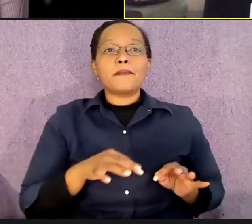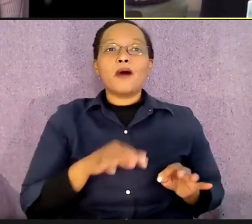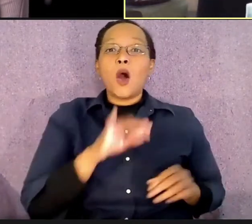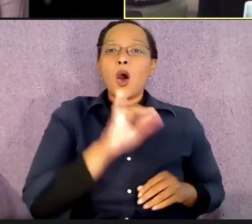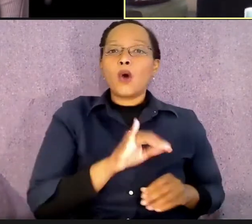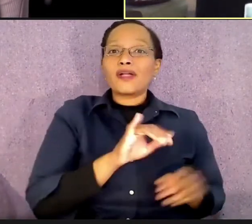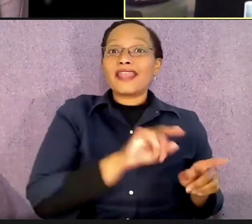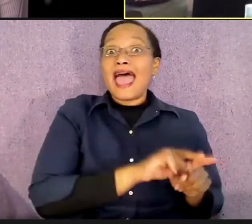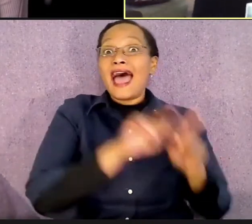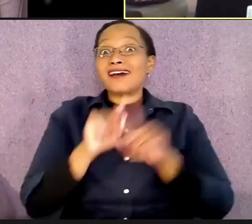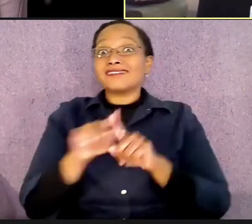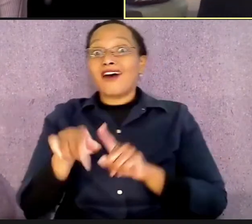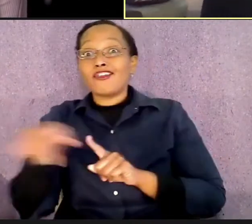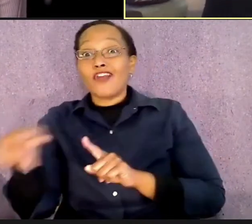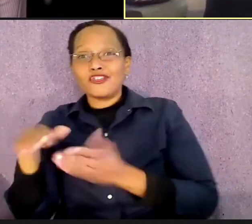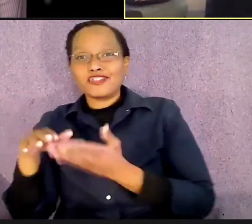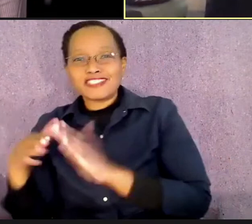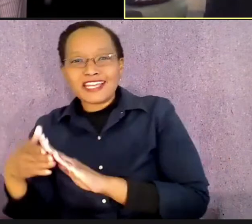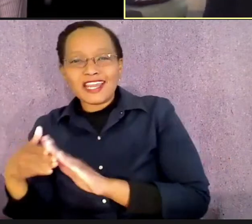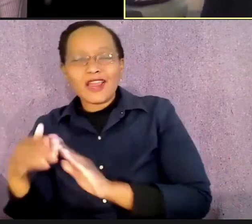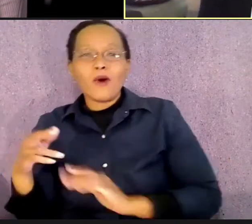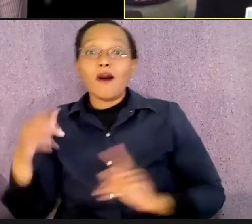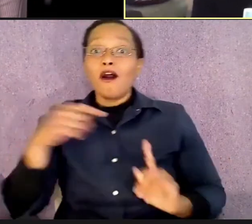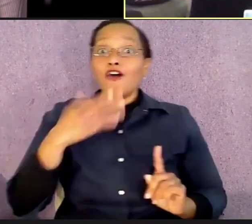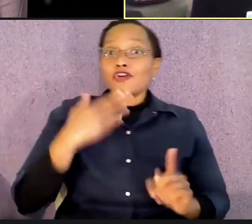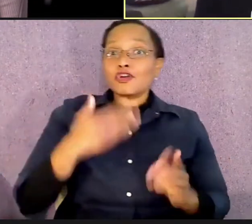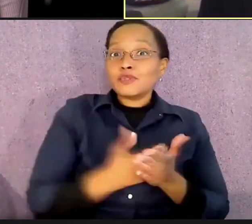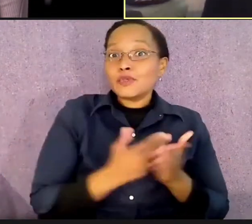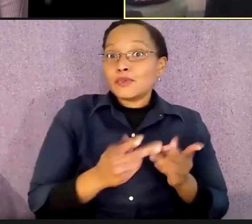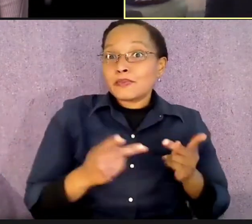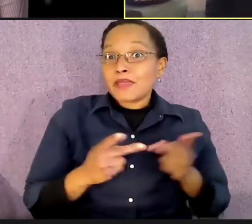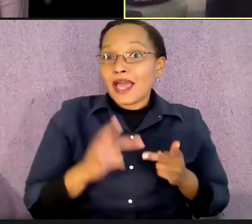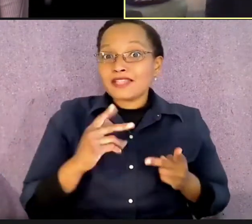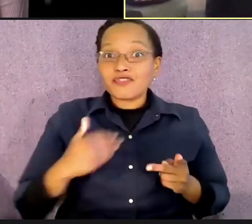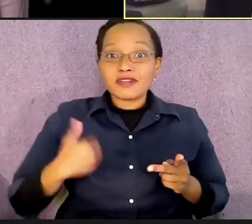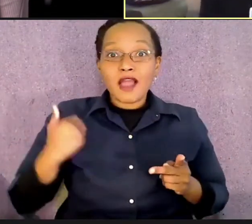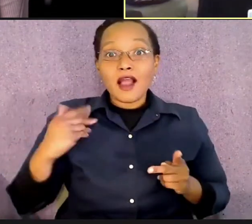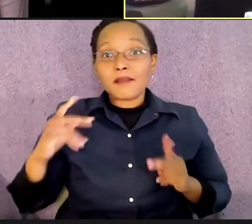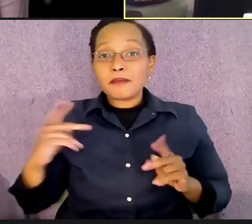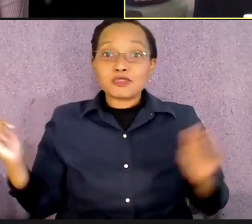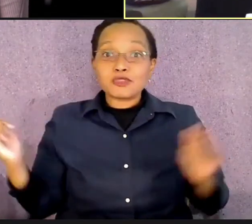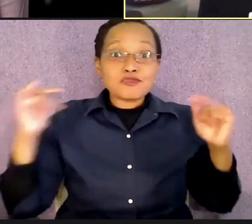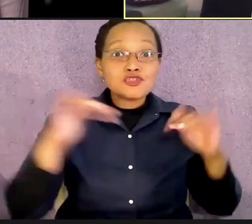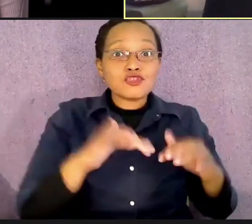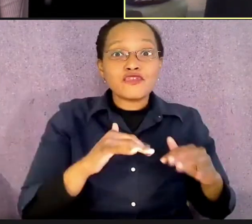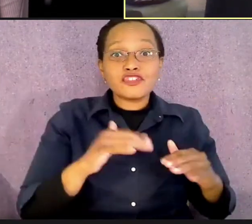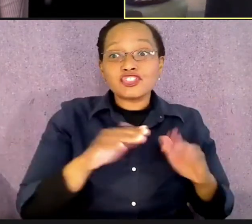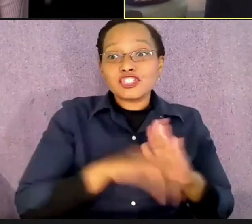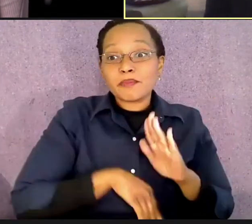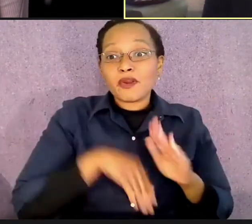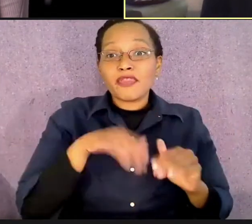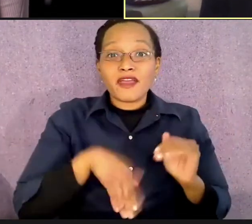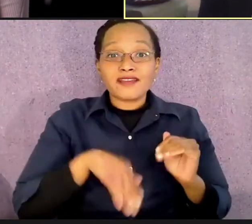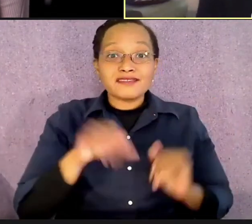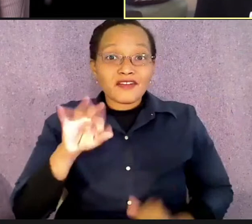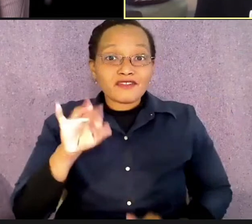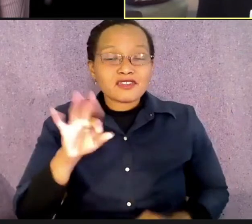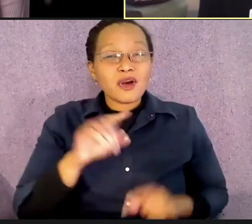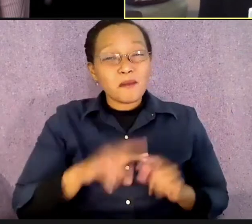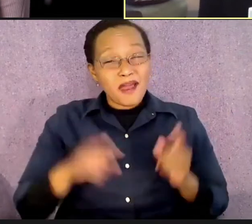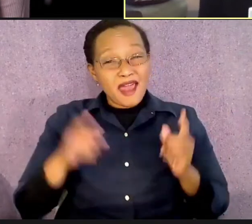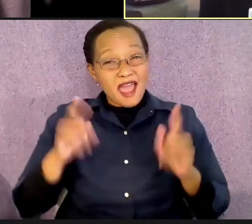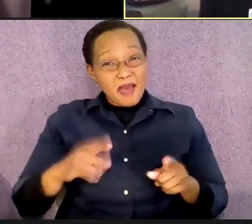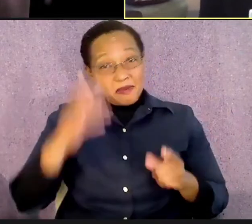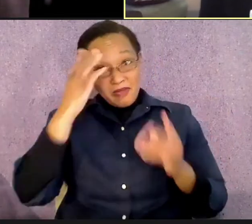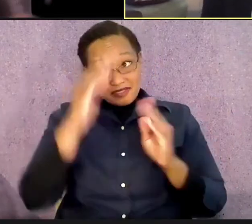new place for young people to live in, that because it's cheaper than San Francisco. And the one thing that's happened with the pandemic is a lot of those young people